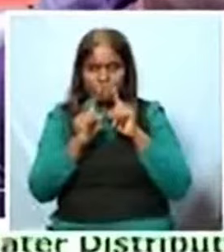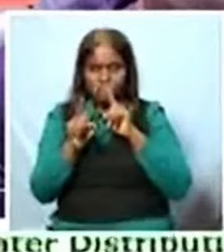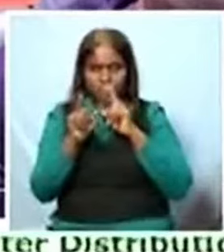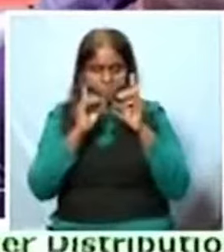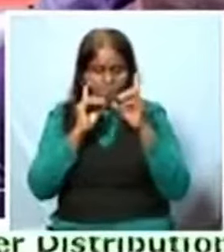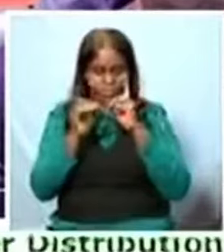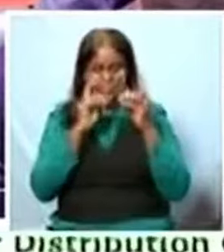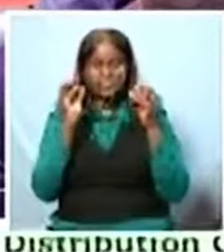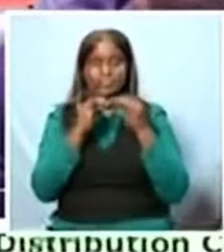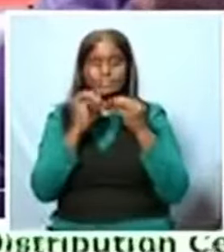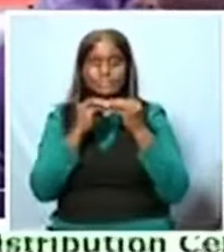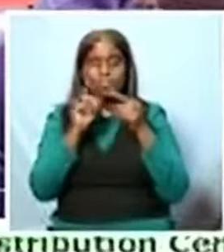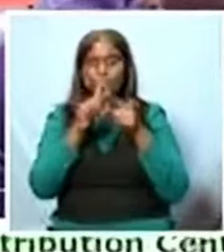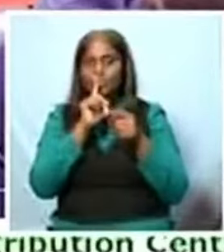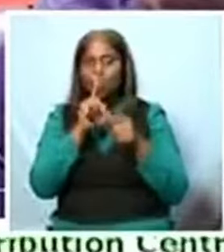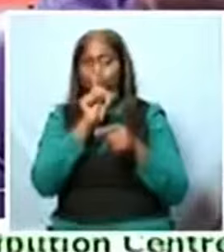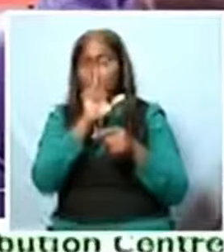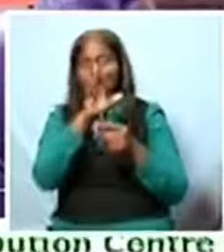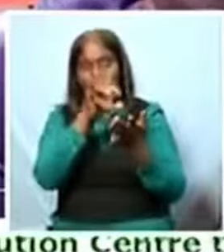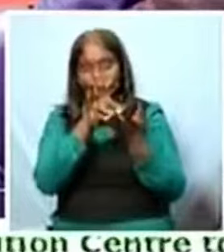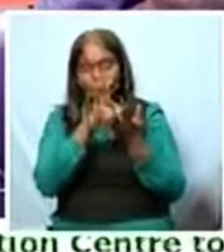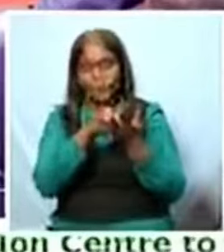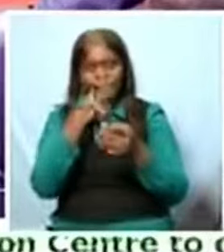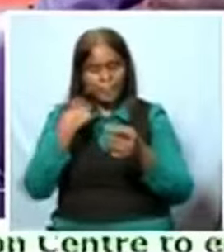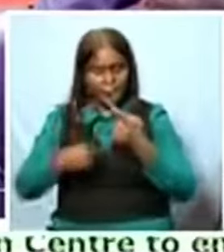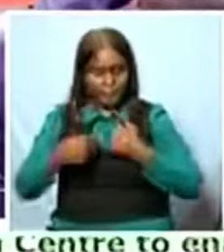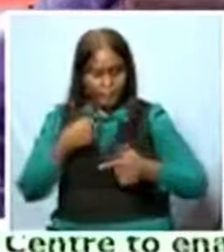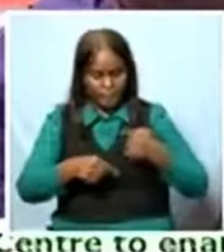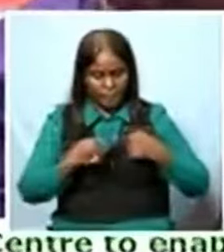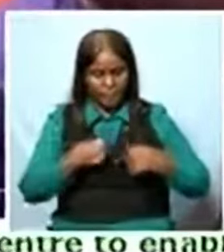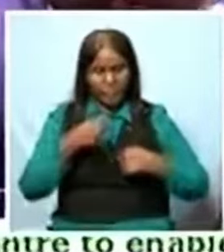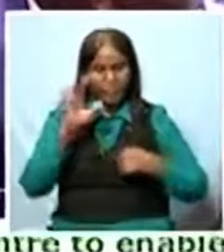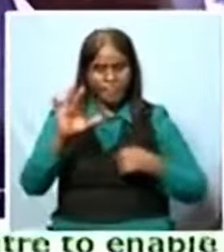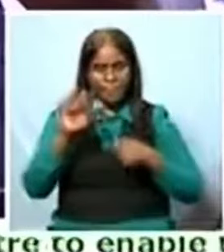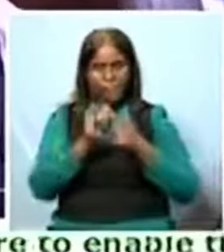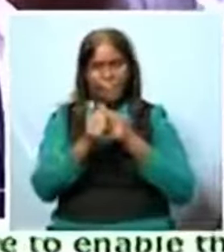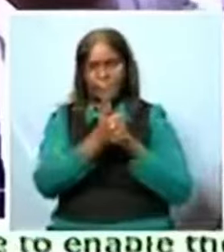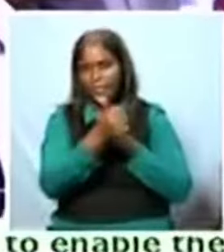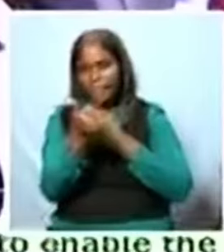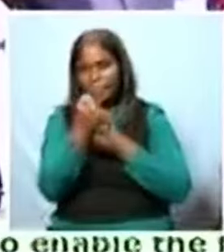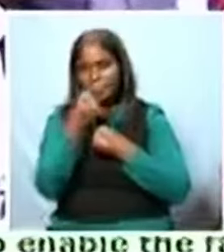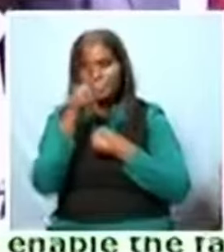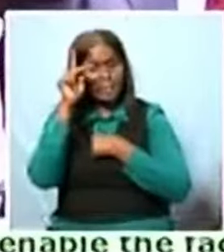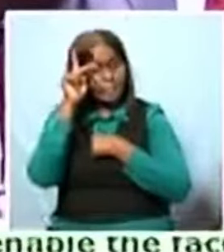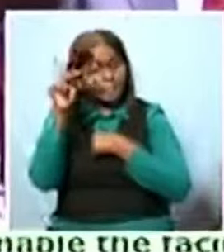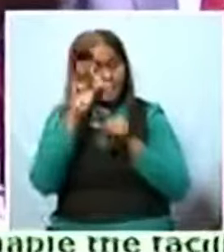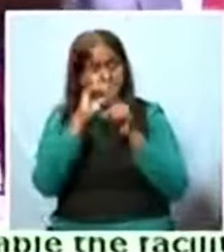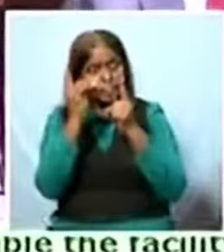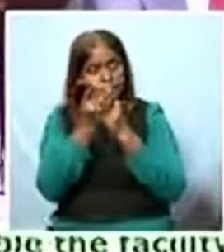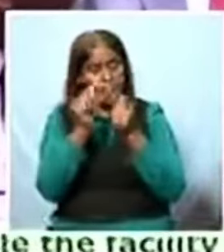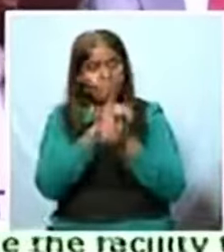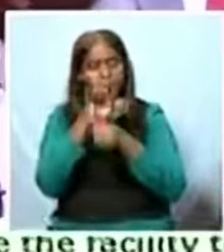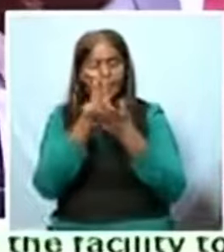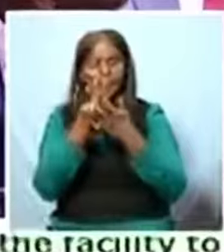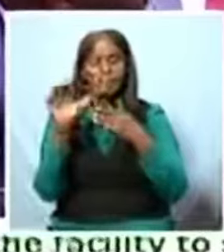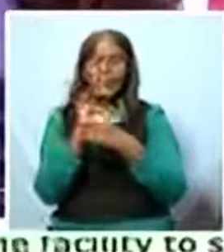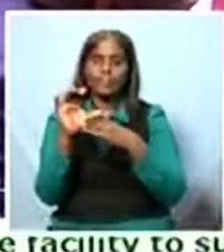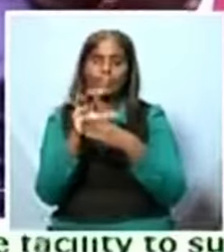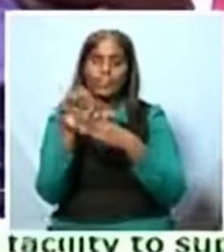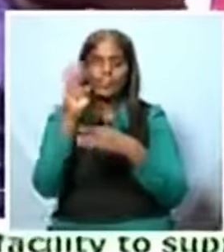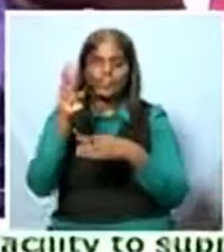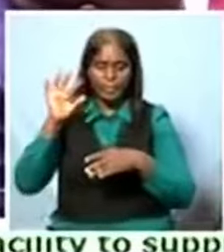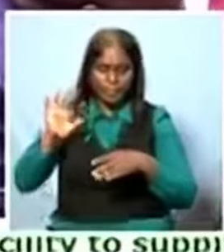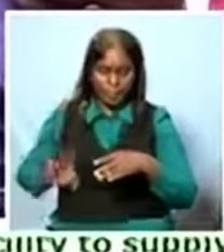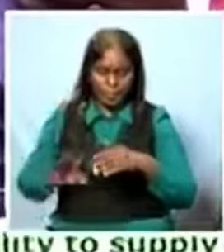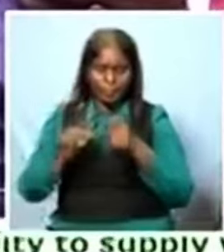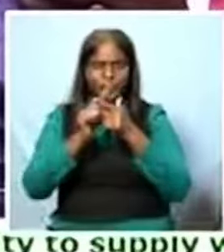discuss more. But the truth of the matter is that Kamfinsa, and maybe should say Kitwe District and the whole of Copper Belt, will